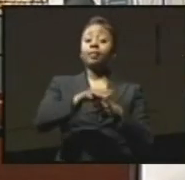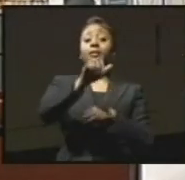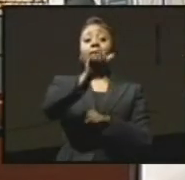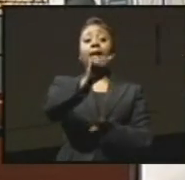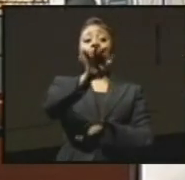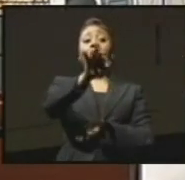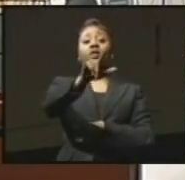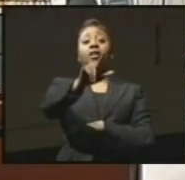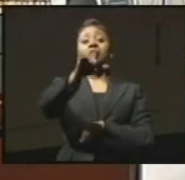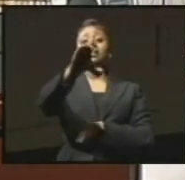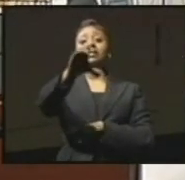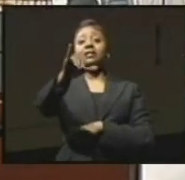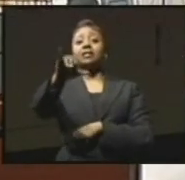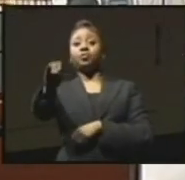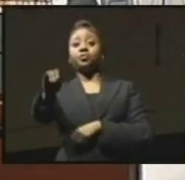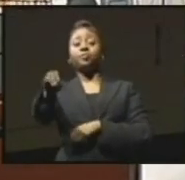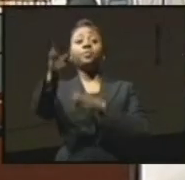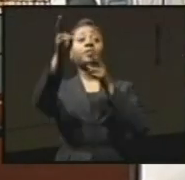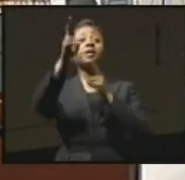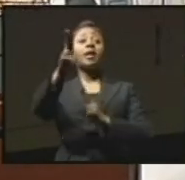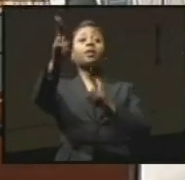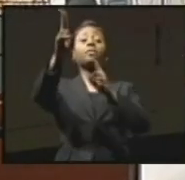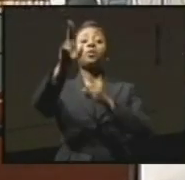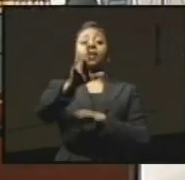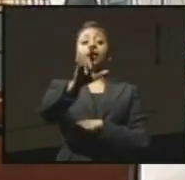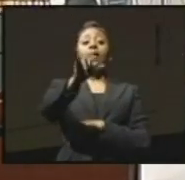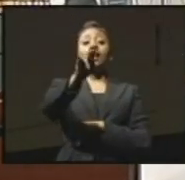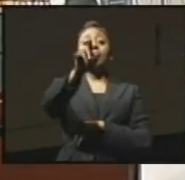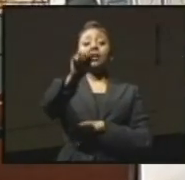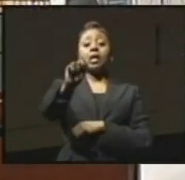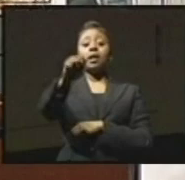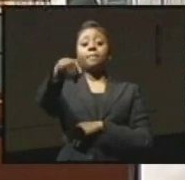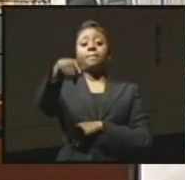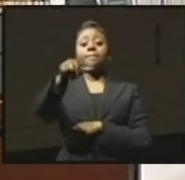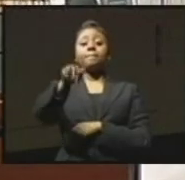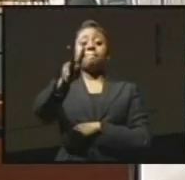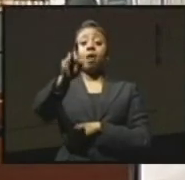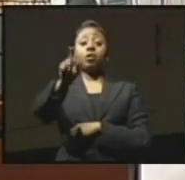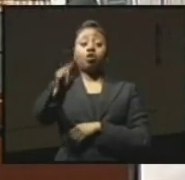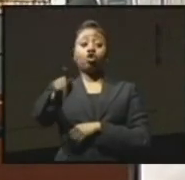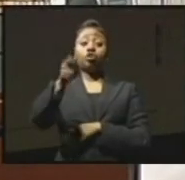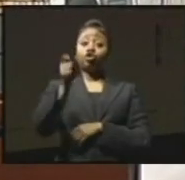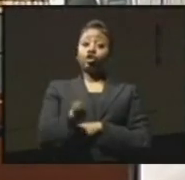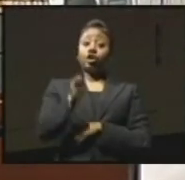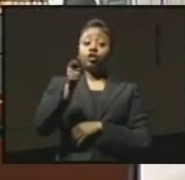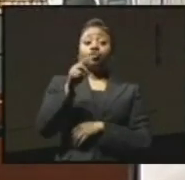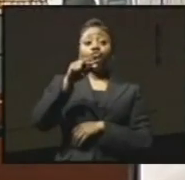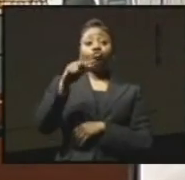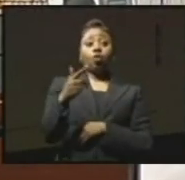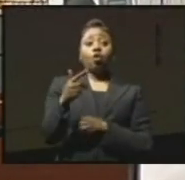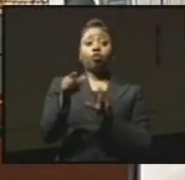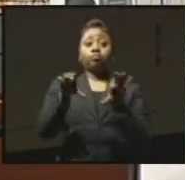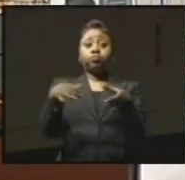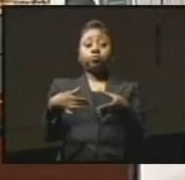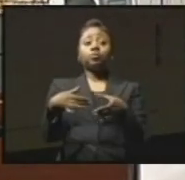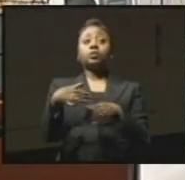AFL-CIO. Honorable Linda Parker, Judge, 3rd Judicial Circuit Court of